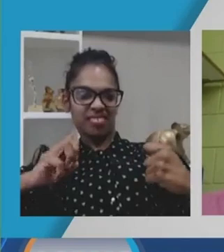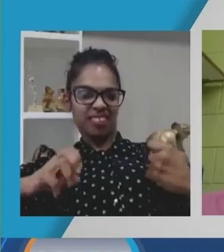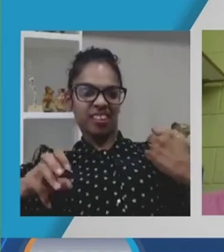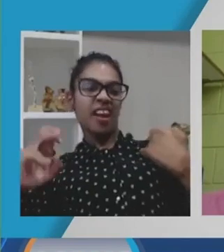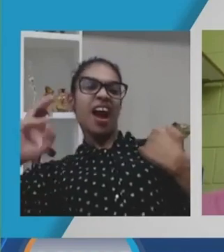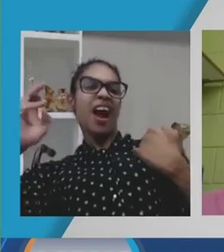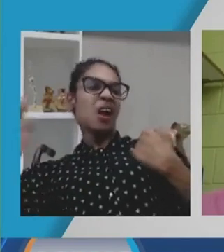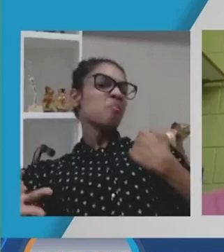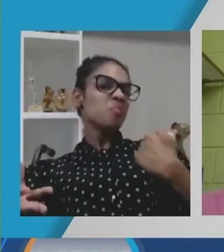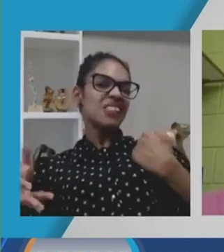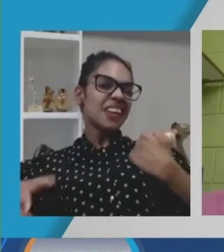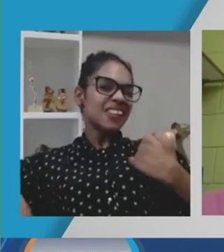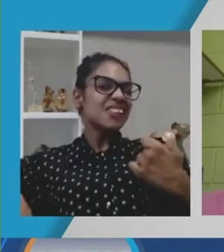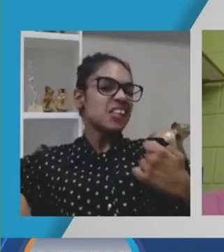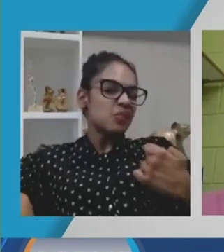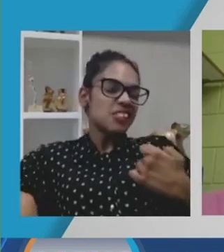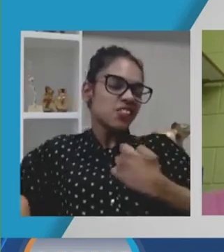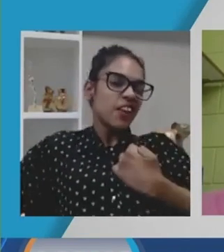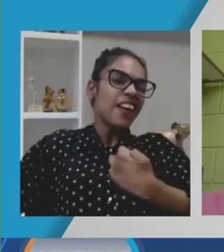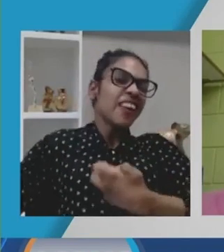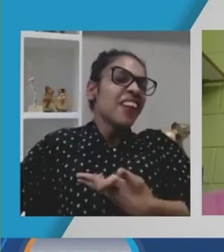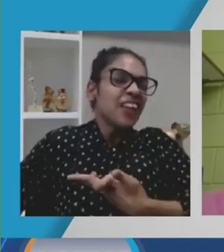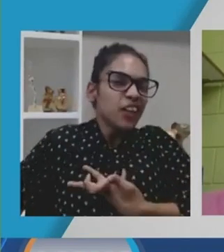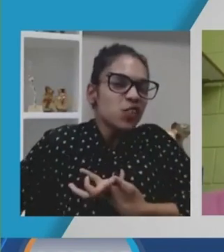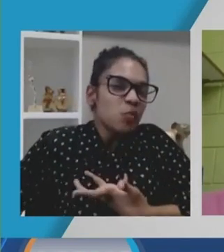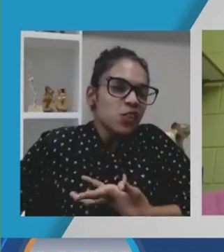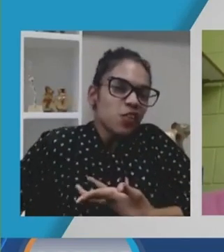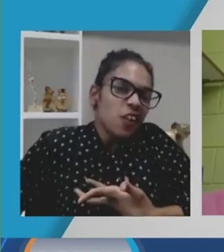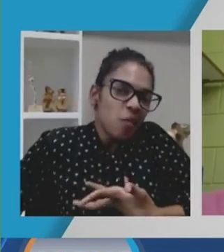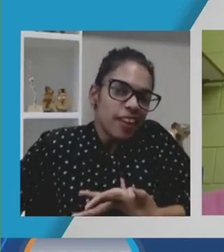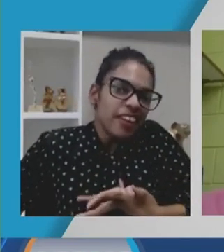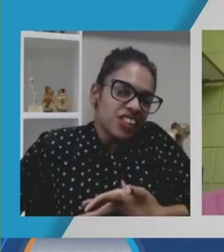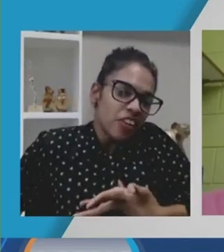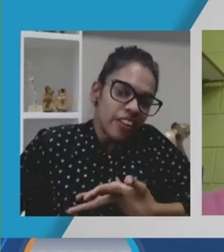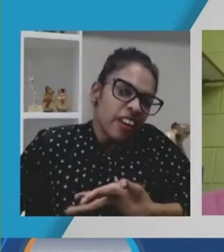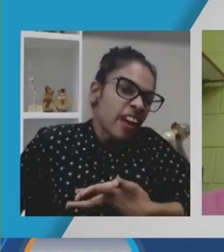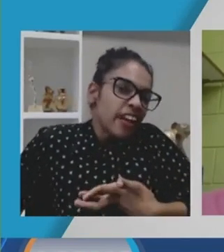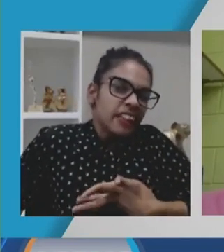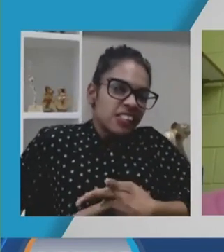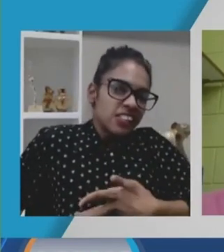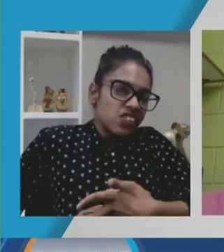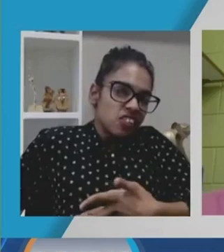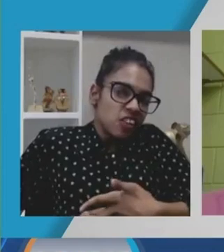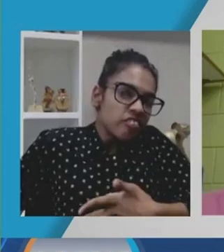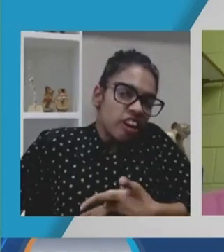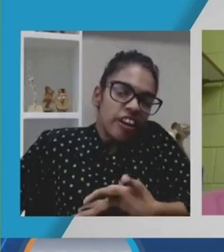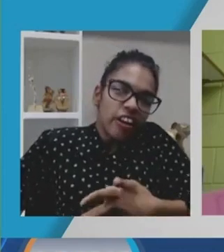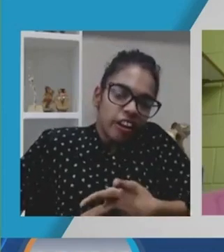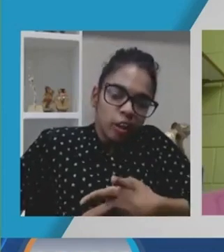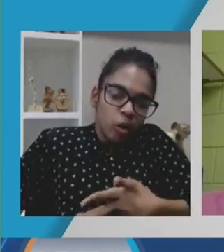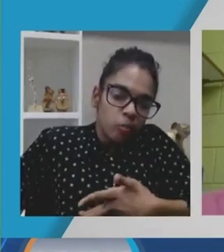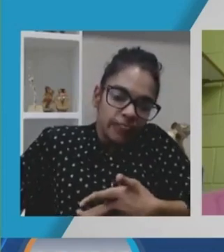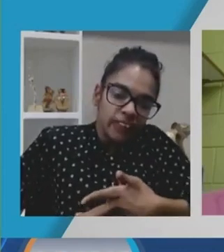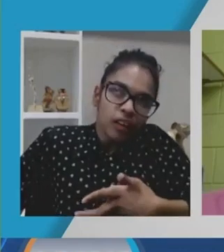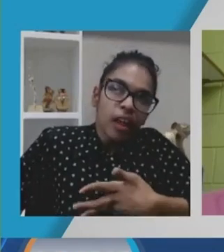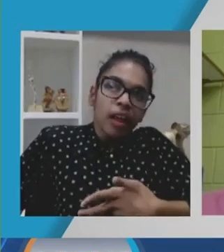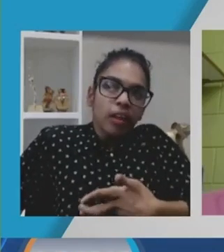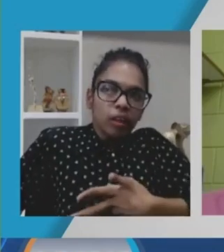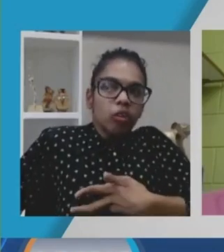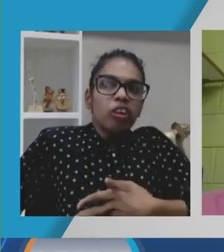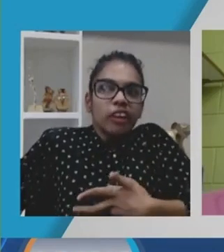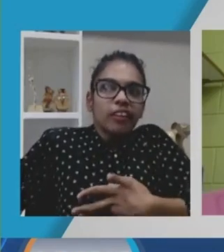messages. Mr. Gittins and Mr. Surratt, thank you so much for coming and sharing this initiative. And I really hope that